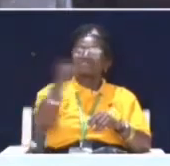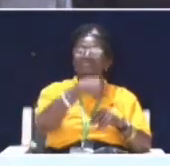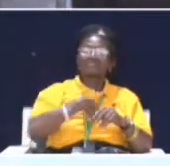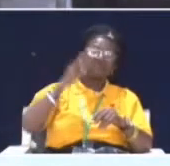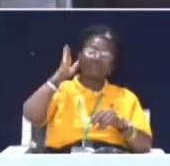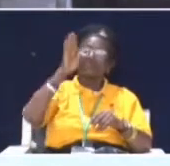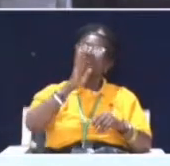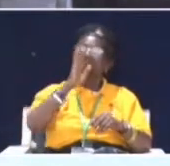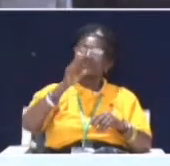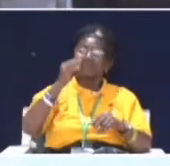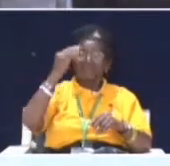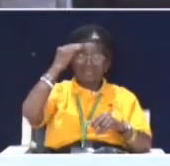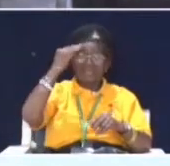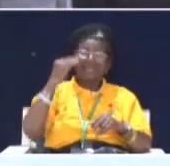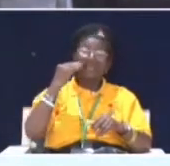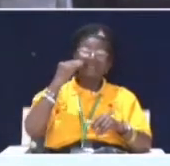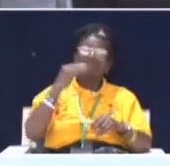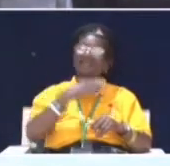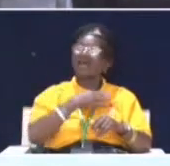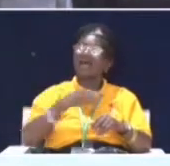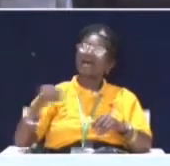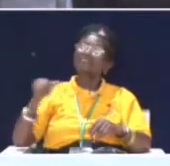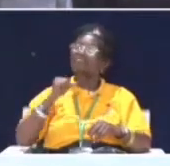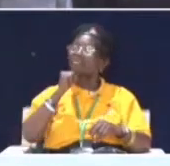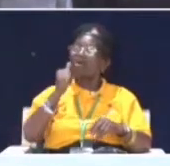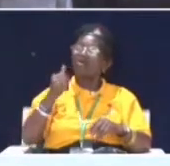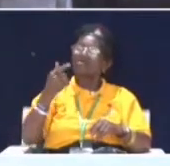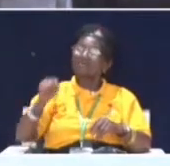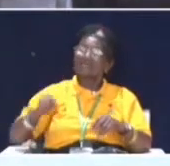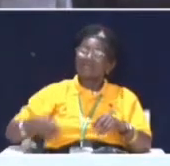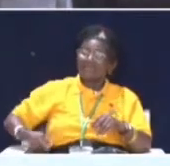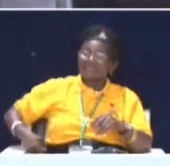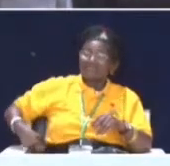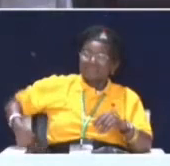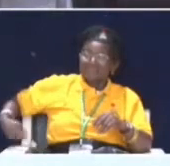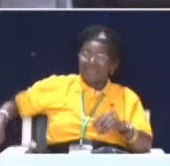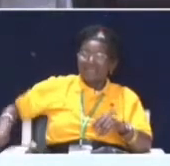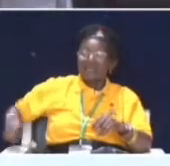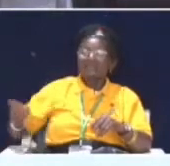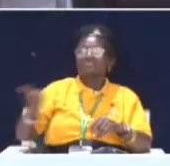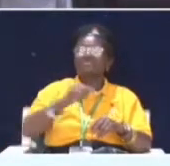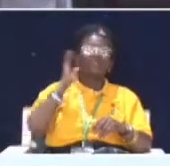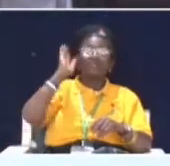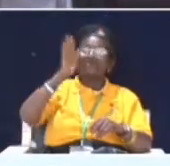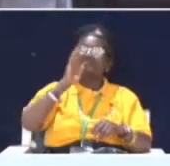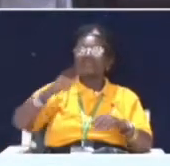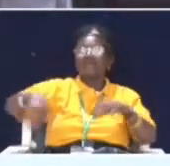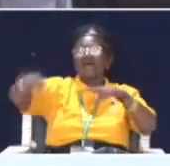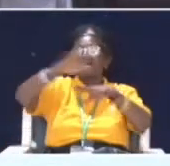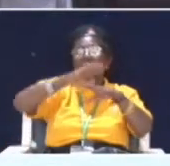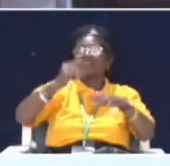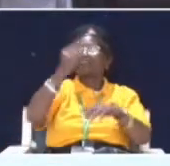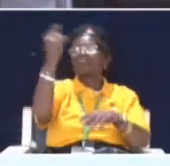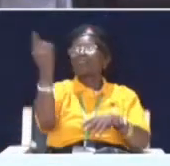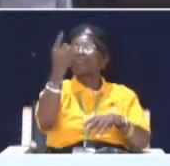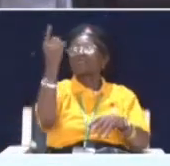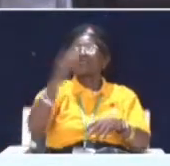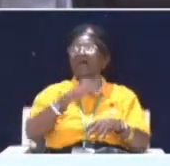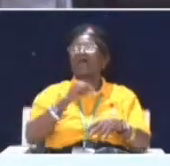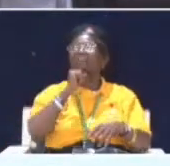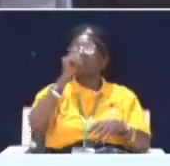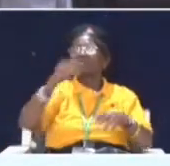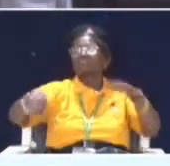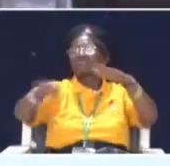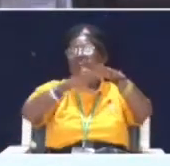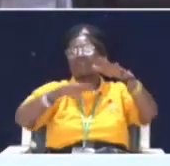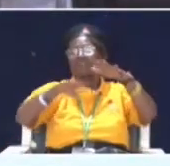the tail. Olófin sọ wípé ìwọ yóò jẹ́ orí bẹ́ẹ̀ ni òkè yóò jẹ́ èrú. You shall be above only and not beneath.